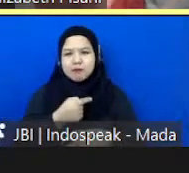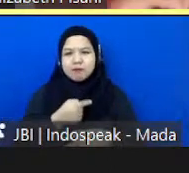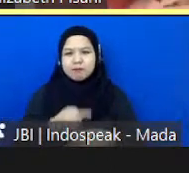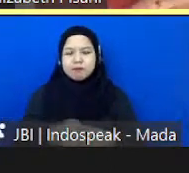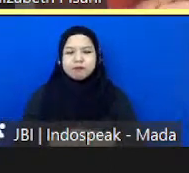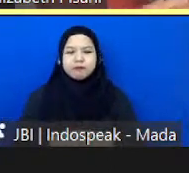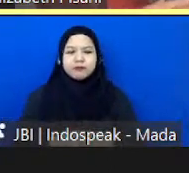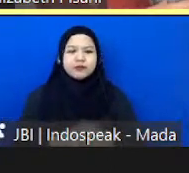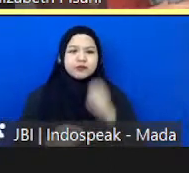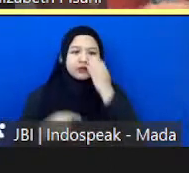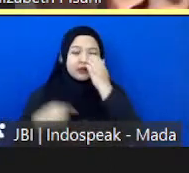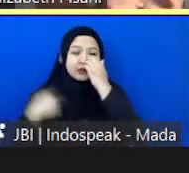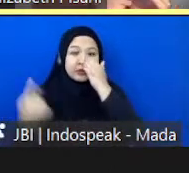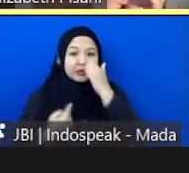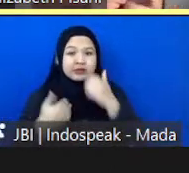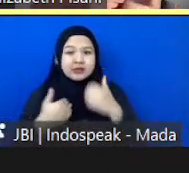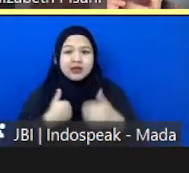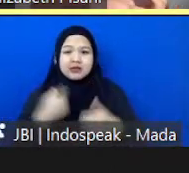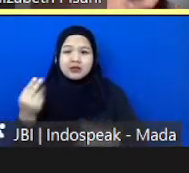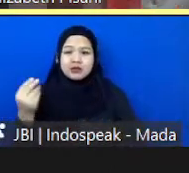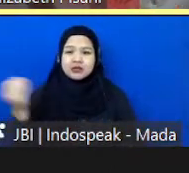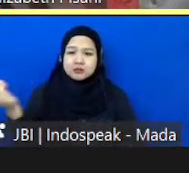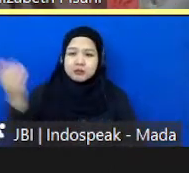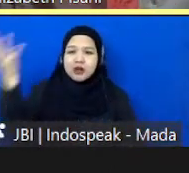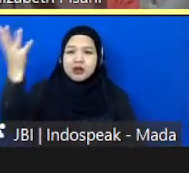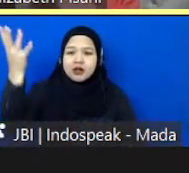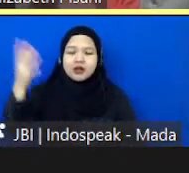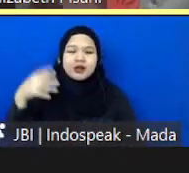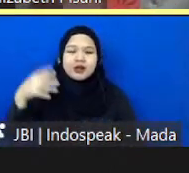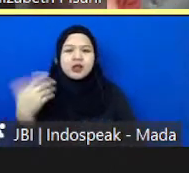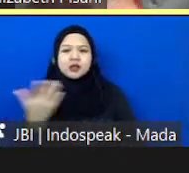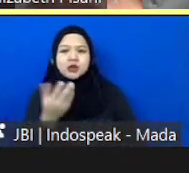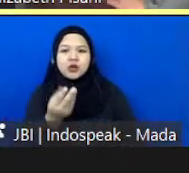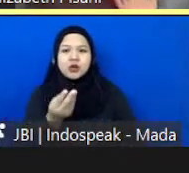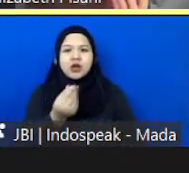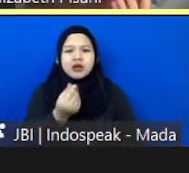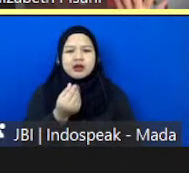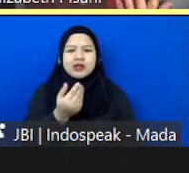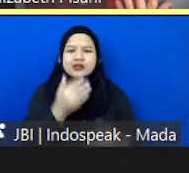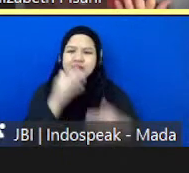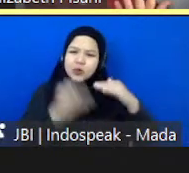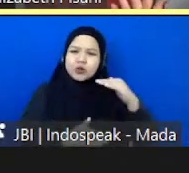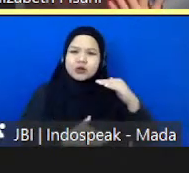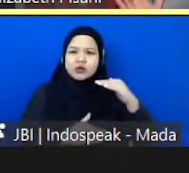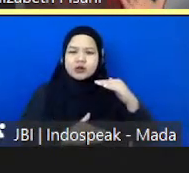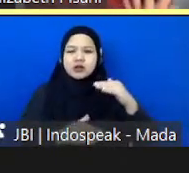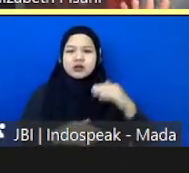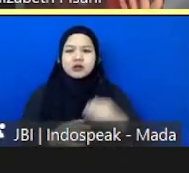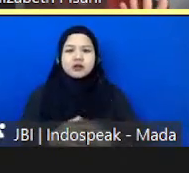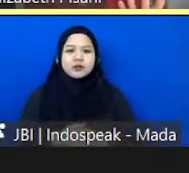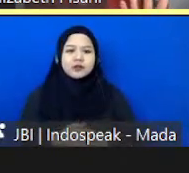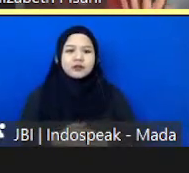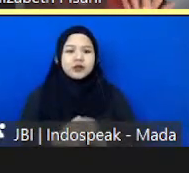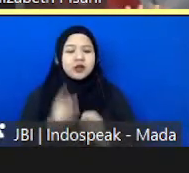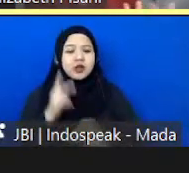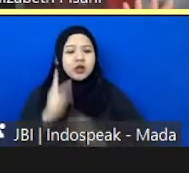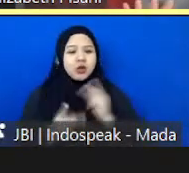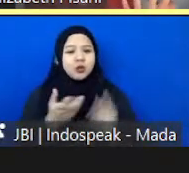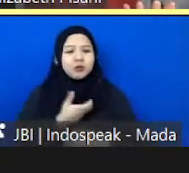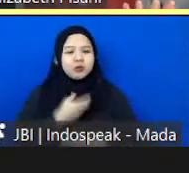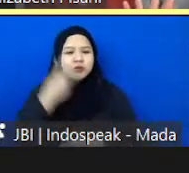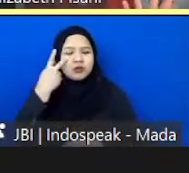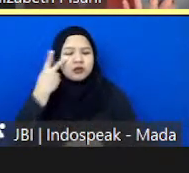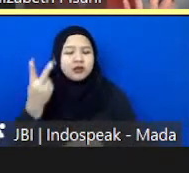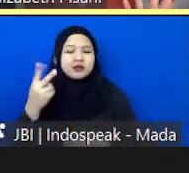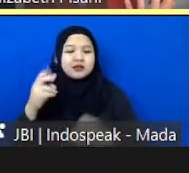we have prices that are too high, or do we have prices that are too low? overall, if you look at what's happening right now